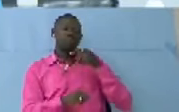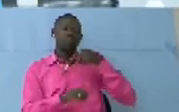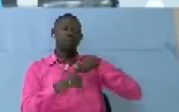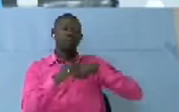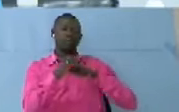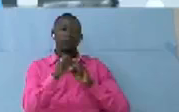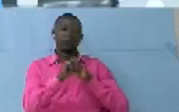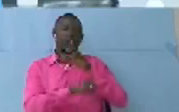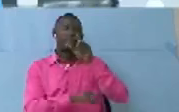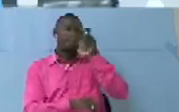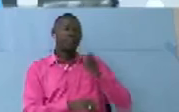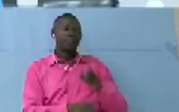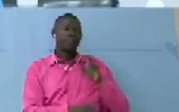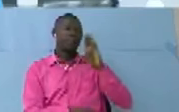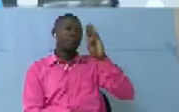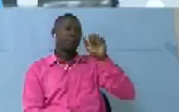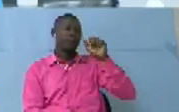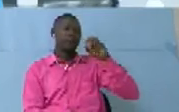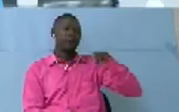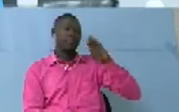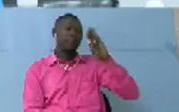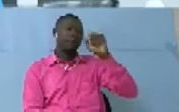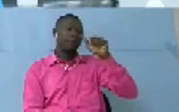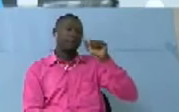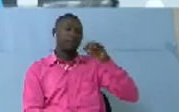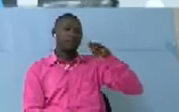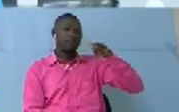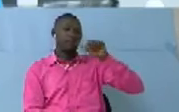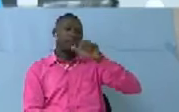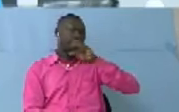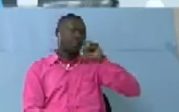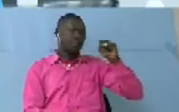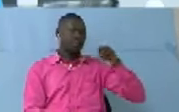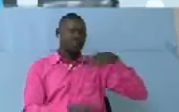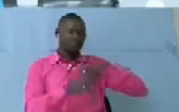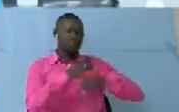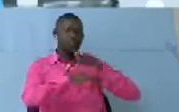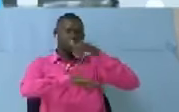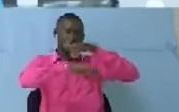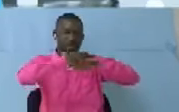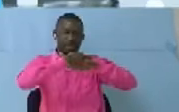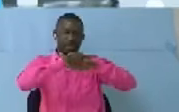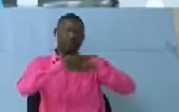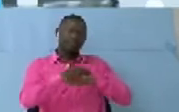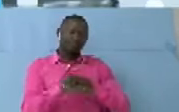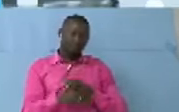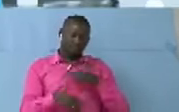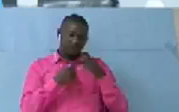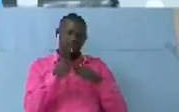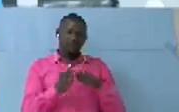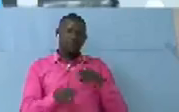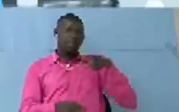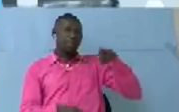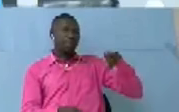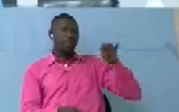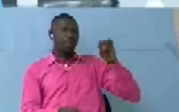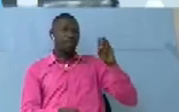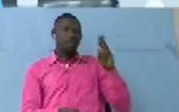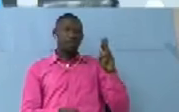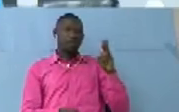London. So Mbawala Kono Paral Nati Motoloni. So the paras came and they packed their vehicle.